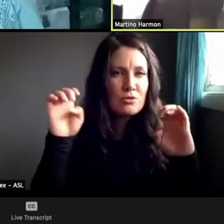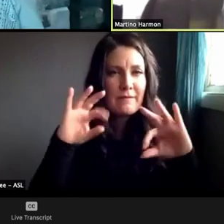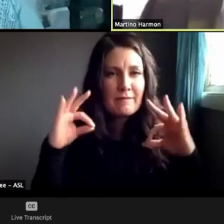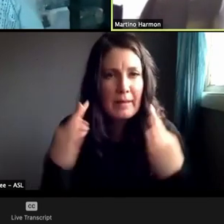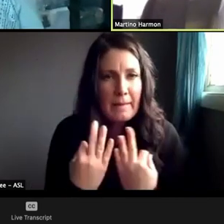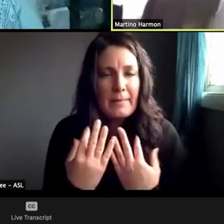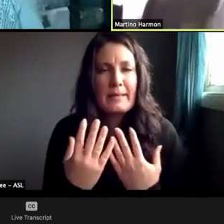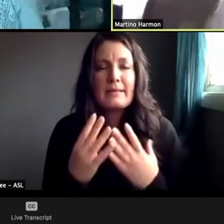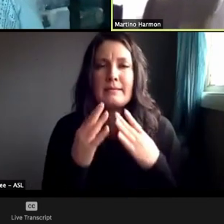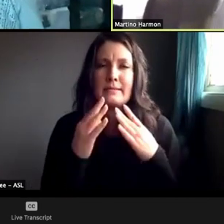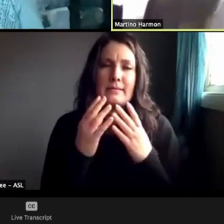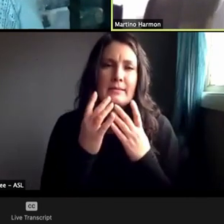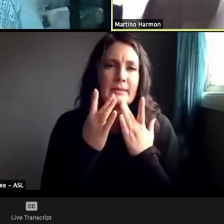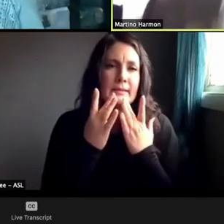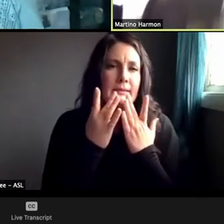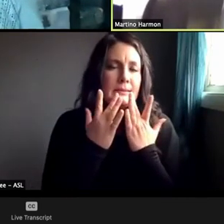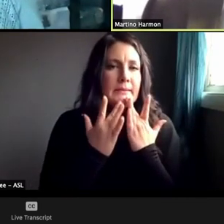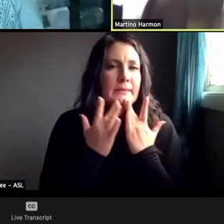the semester.